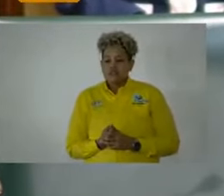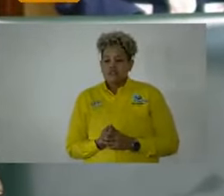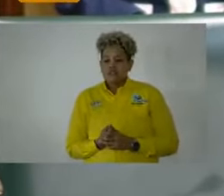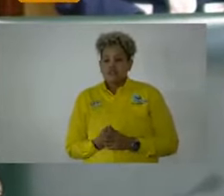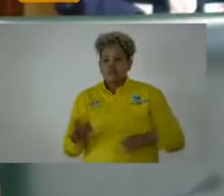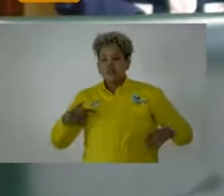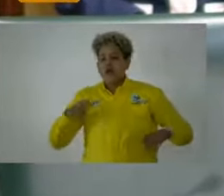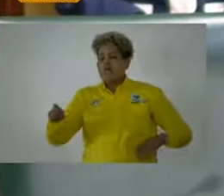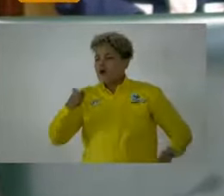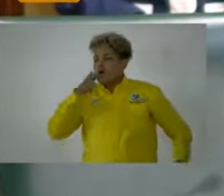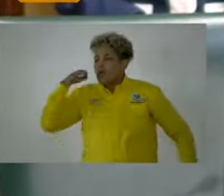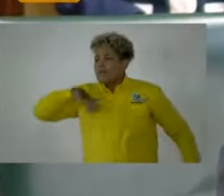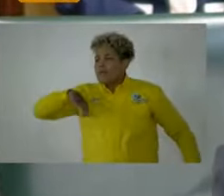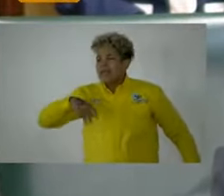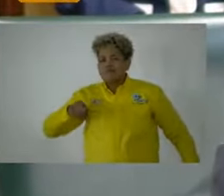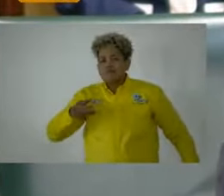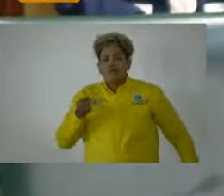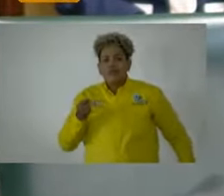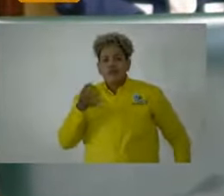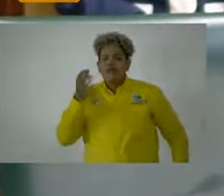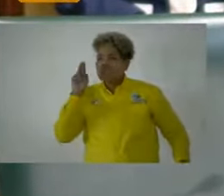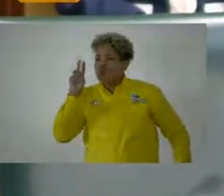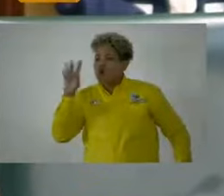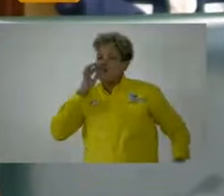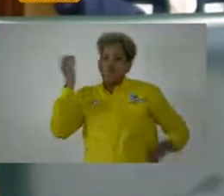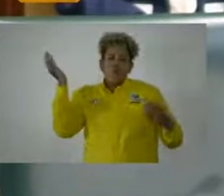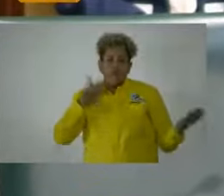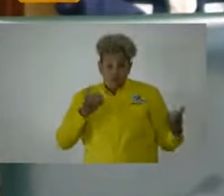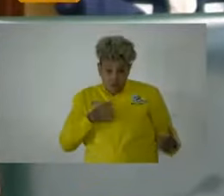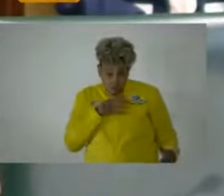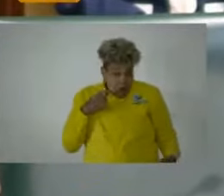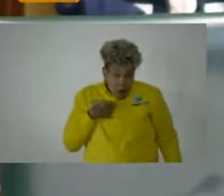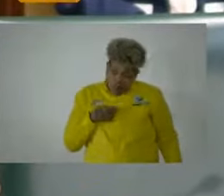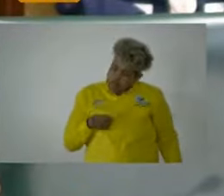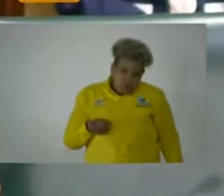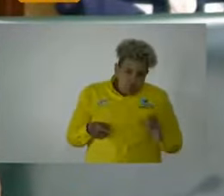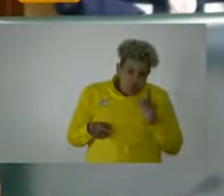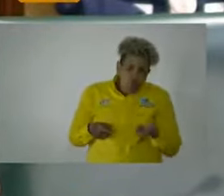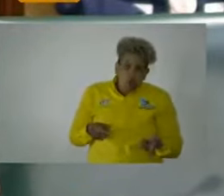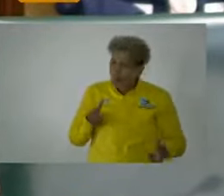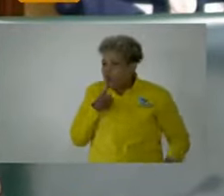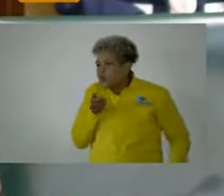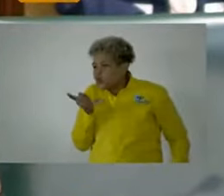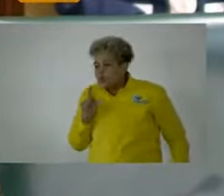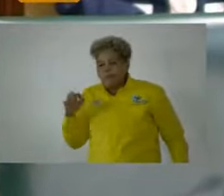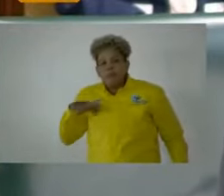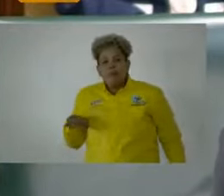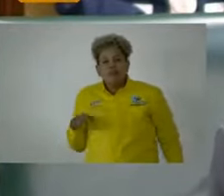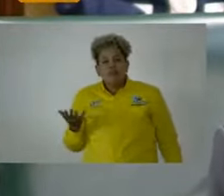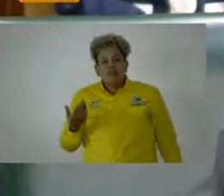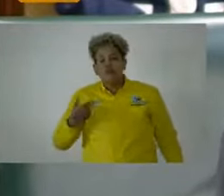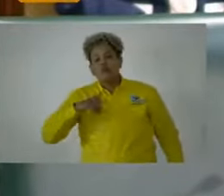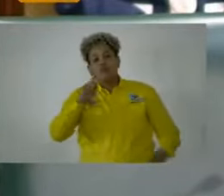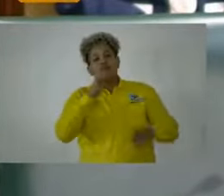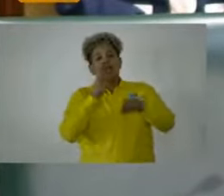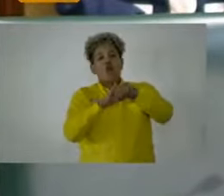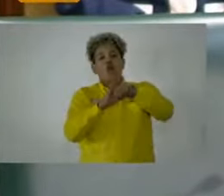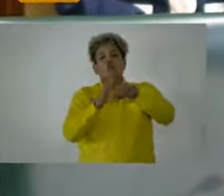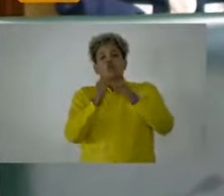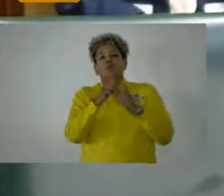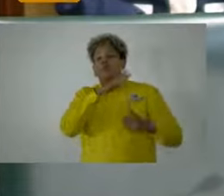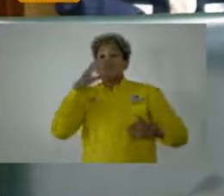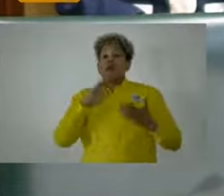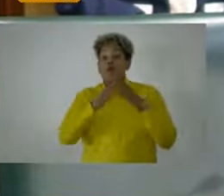We have to ask, who benefits from this? Certainly not the farmers. So who? We have consulted with the